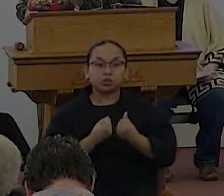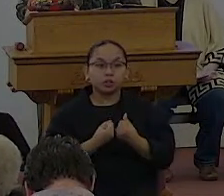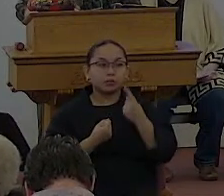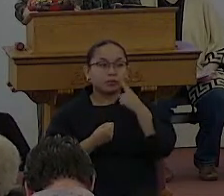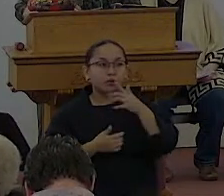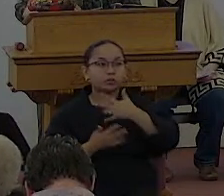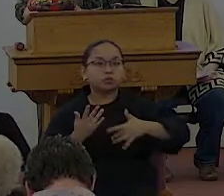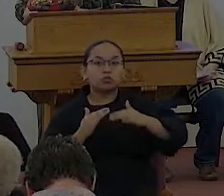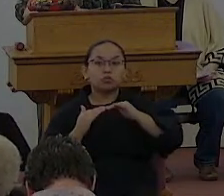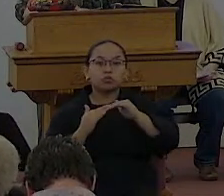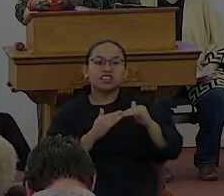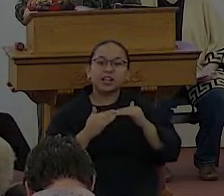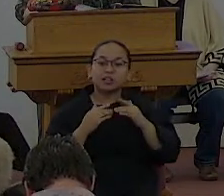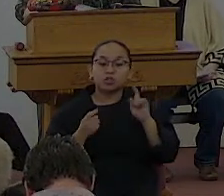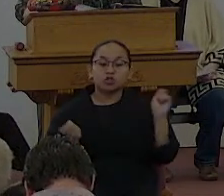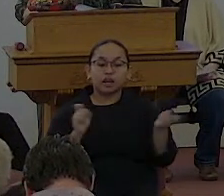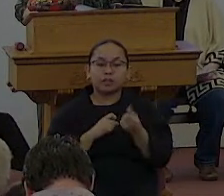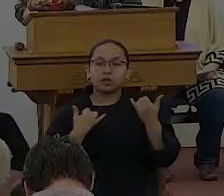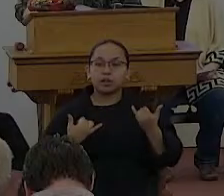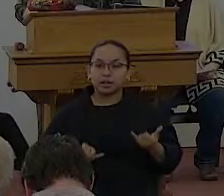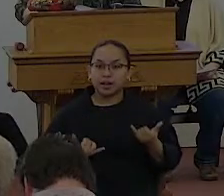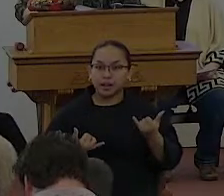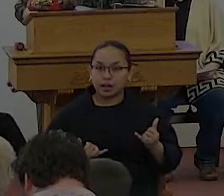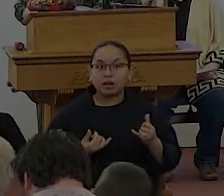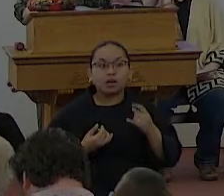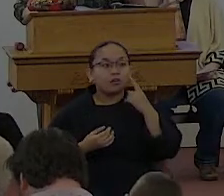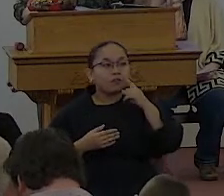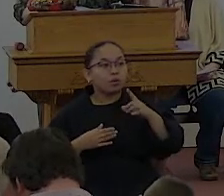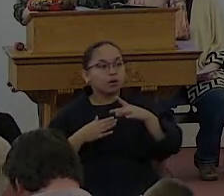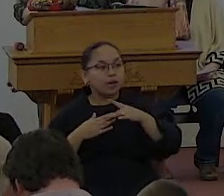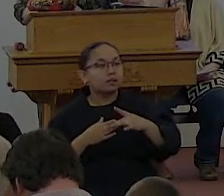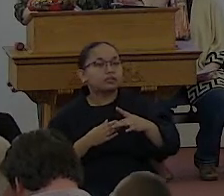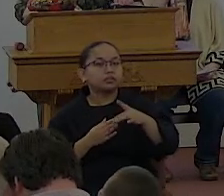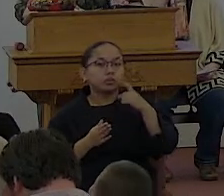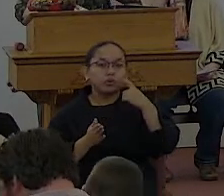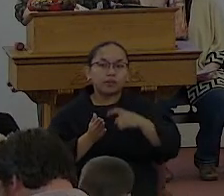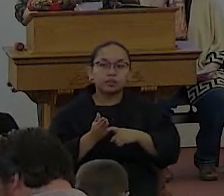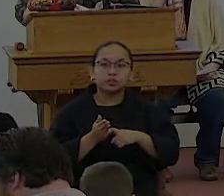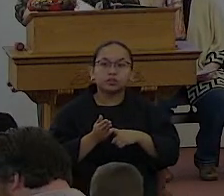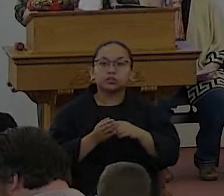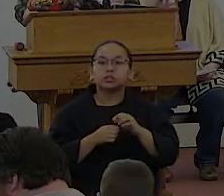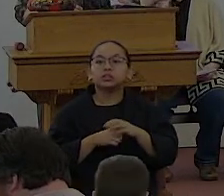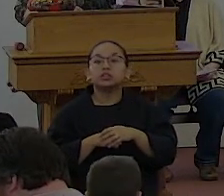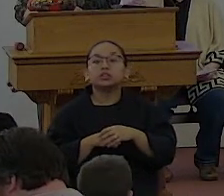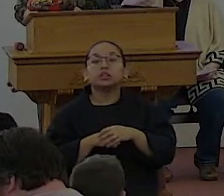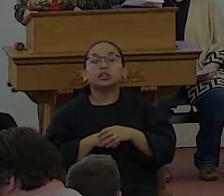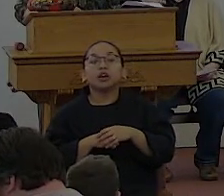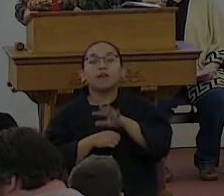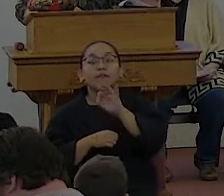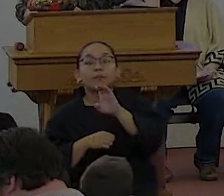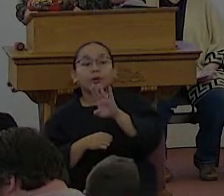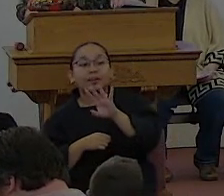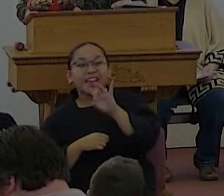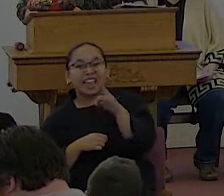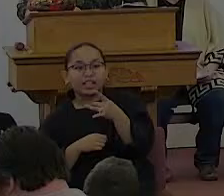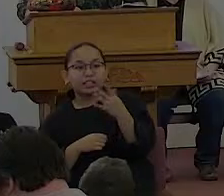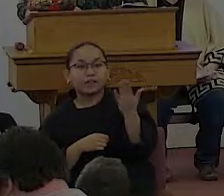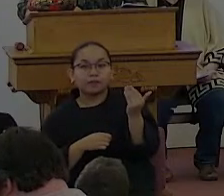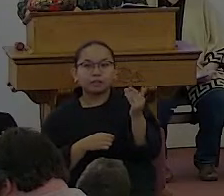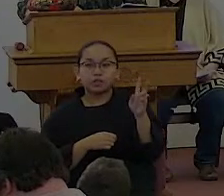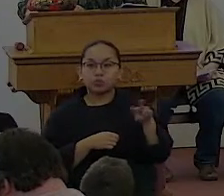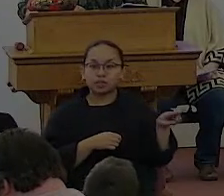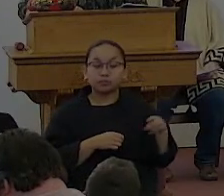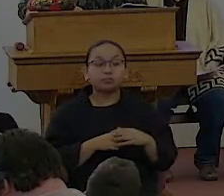change now, a guide for reflections and connections, 2/8, 2/15, and 2/22.